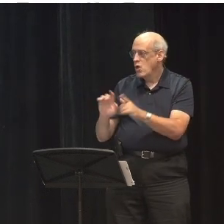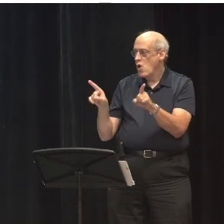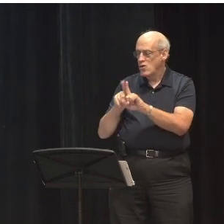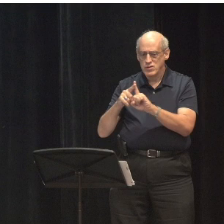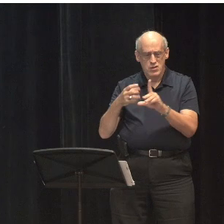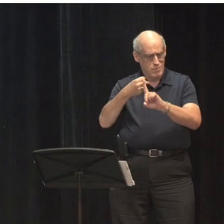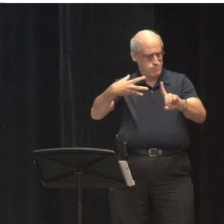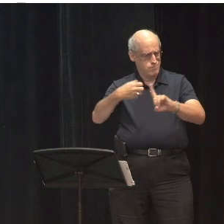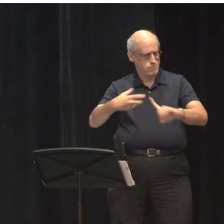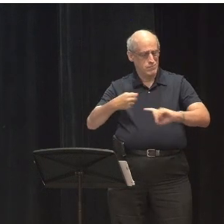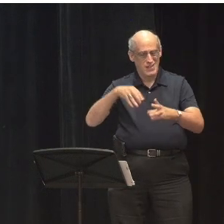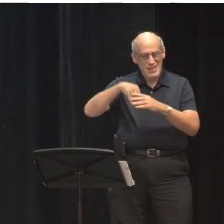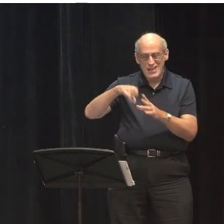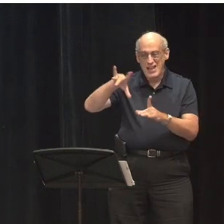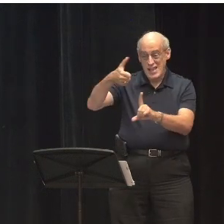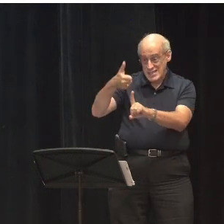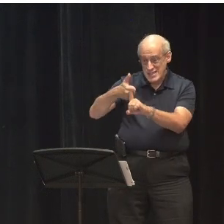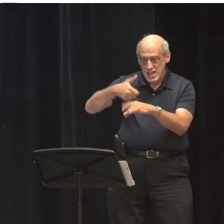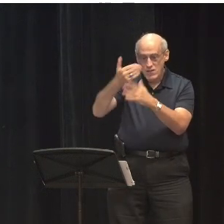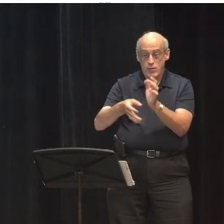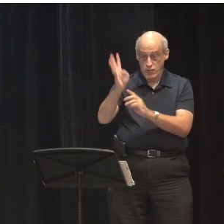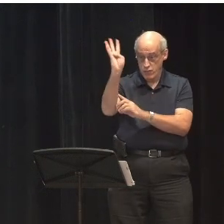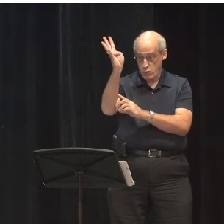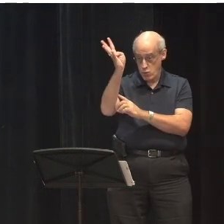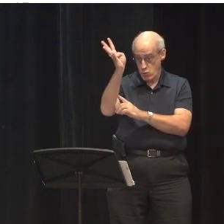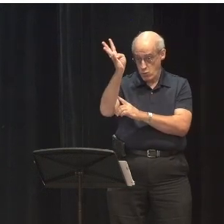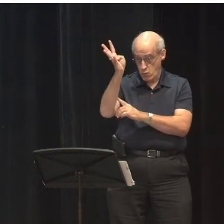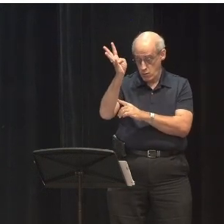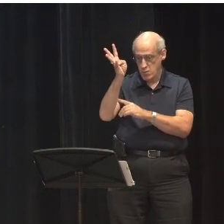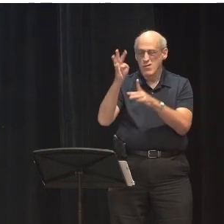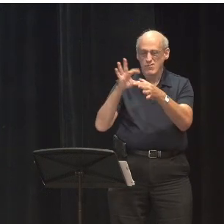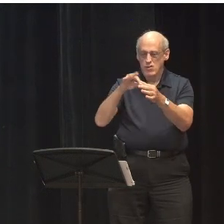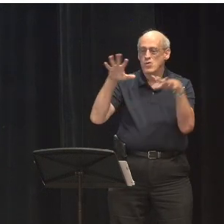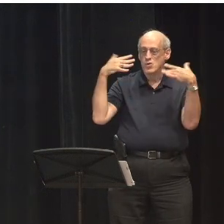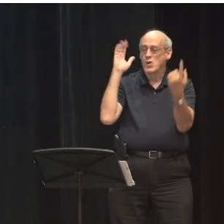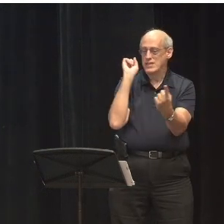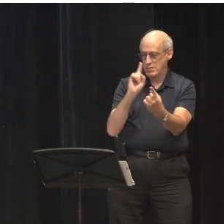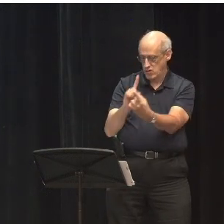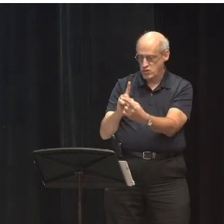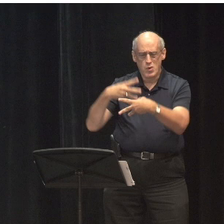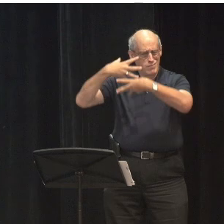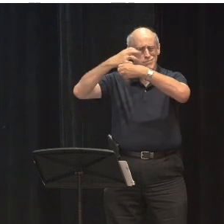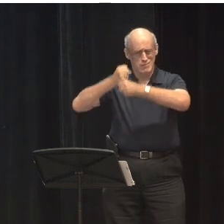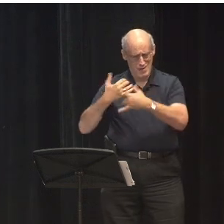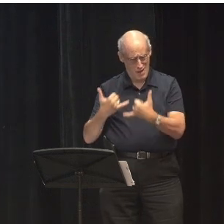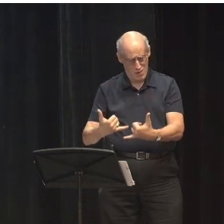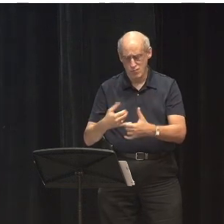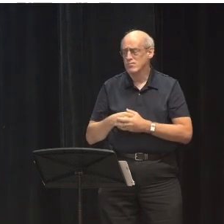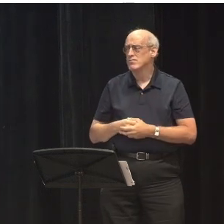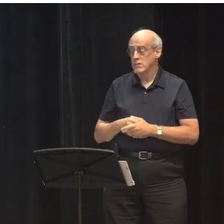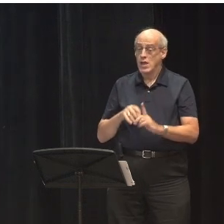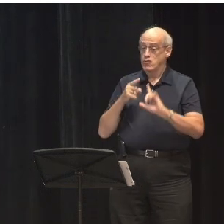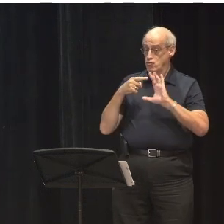greater detail in the EIS in Chapter 4, in the mitigation chapter. I'll just summarize quickly here for you what